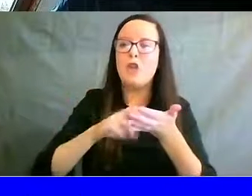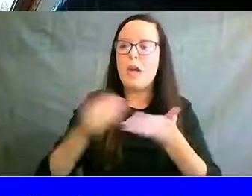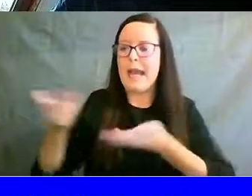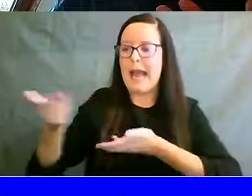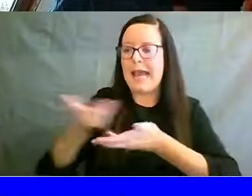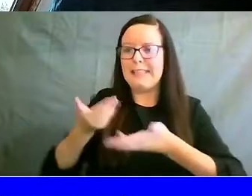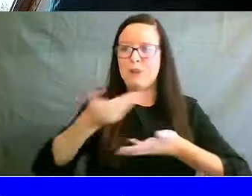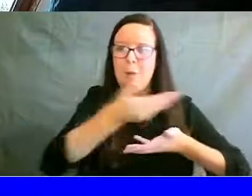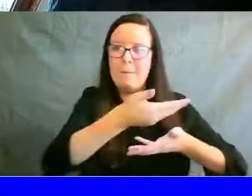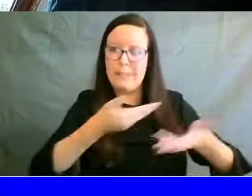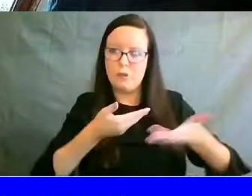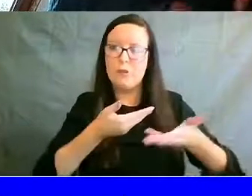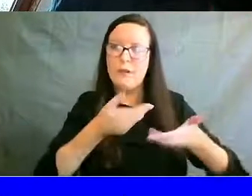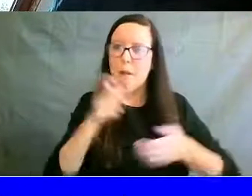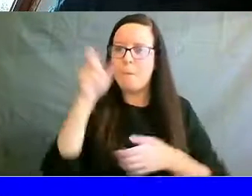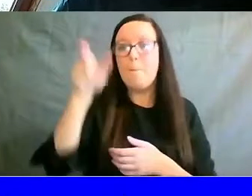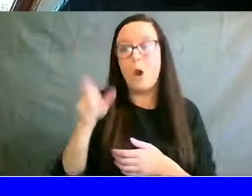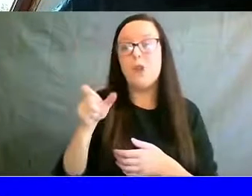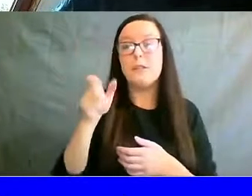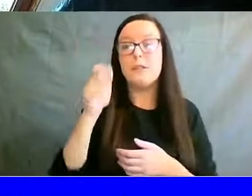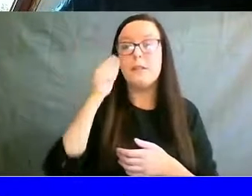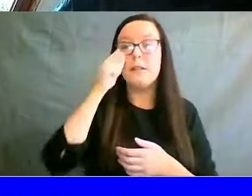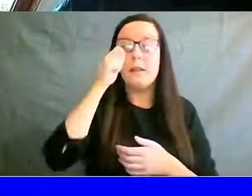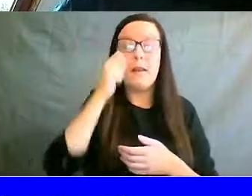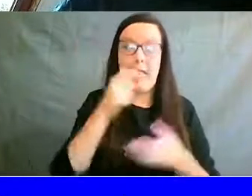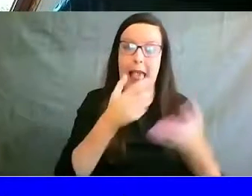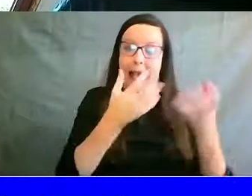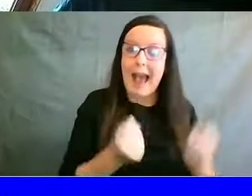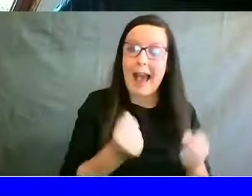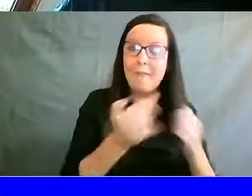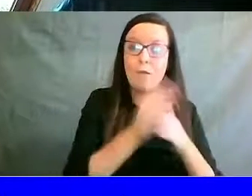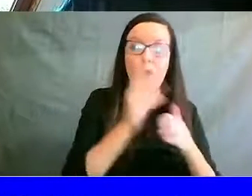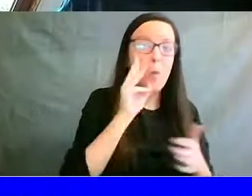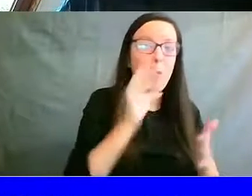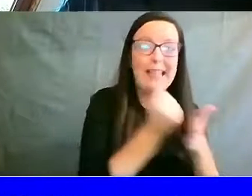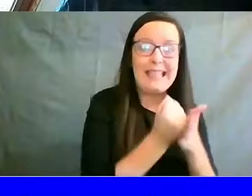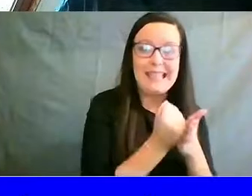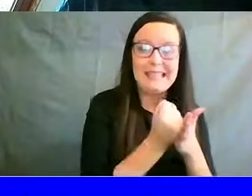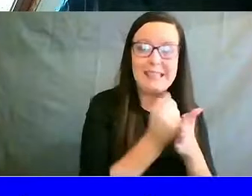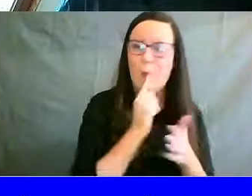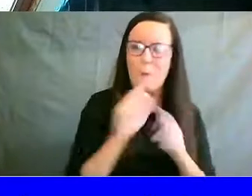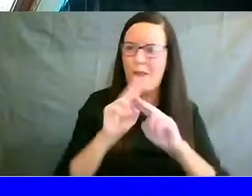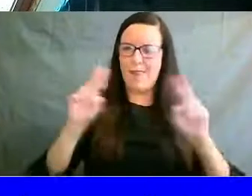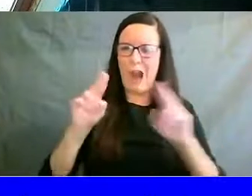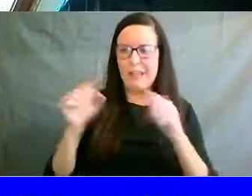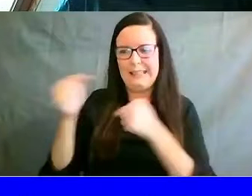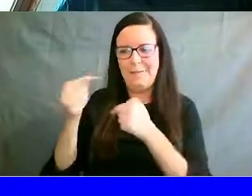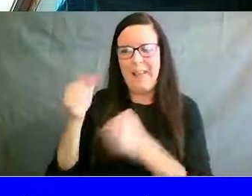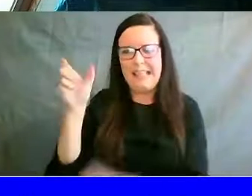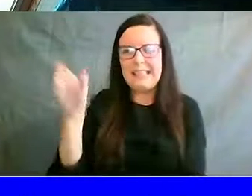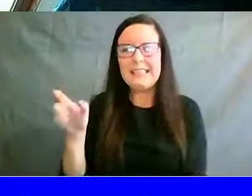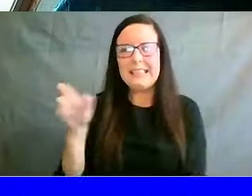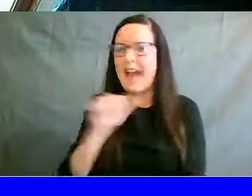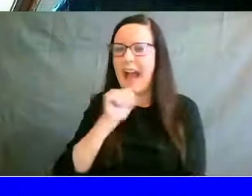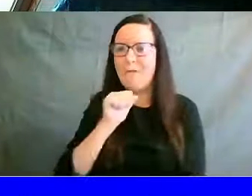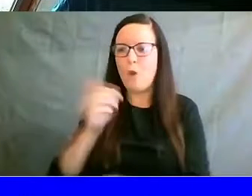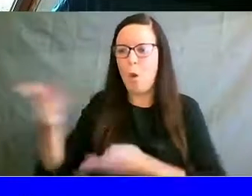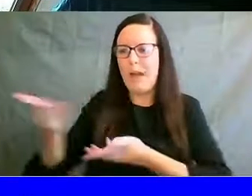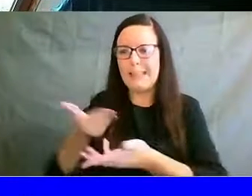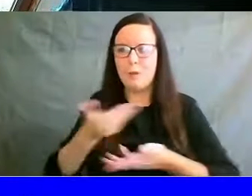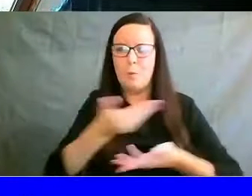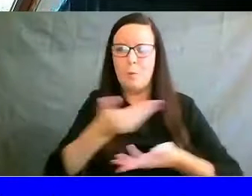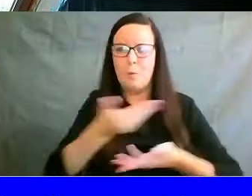They are registered for the witnesses, but not defendants. So we need an equivalence for defendants, and generally make